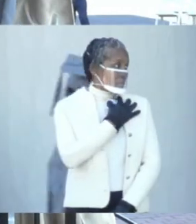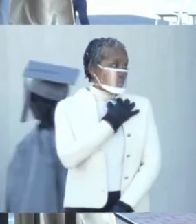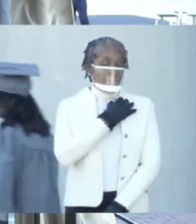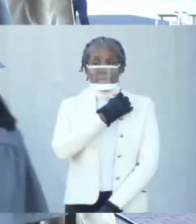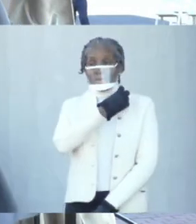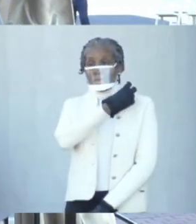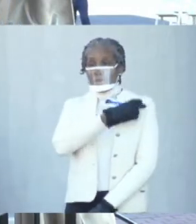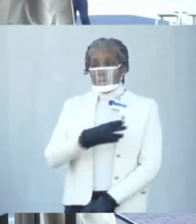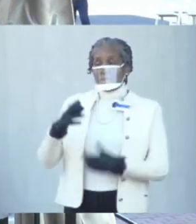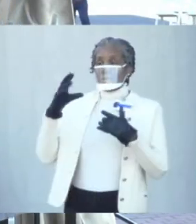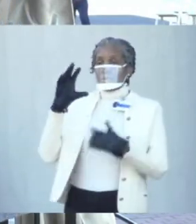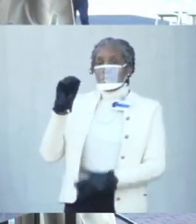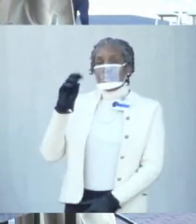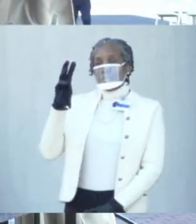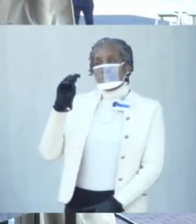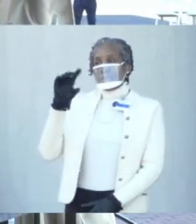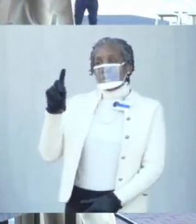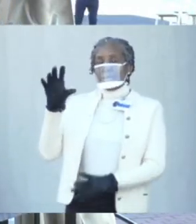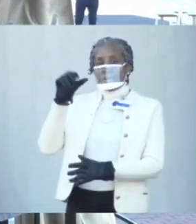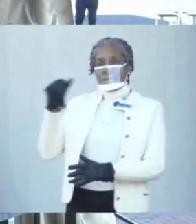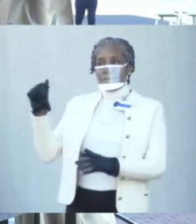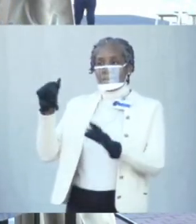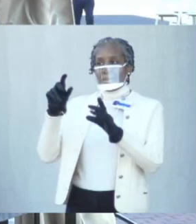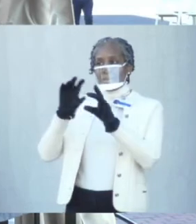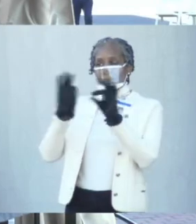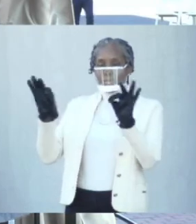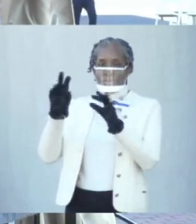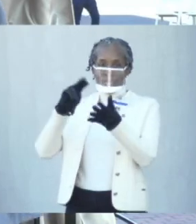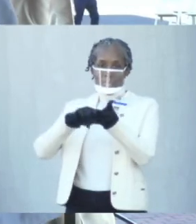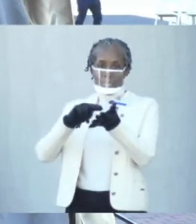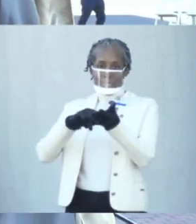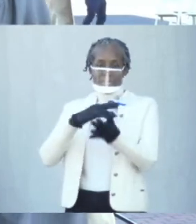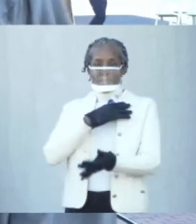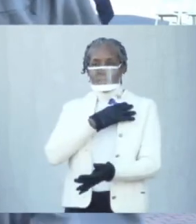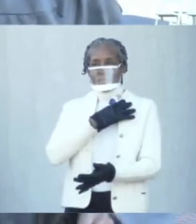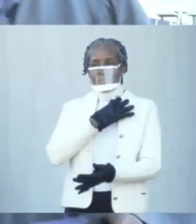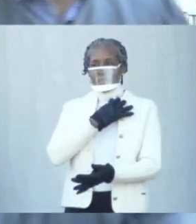Bunar, Associate Degree Nursing.